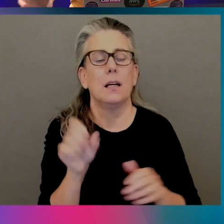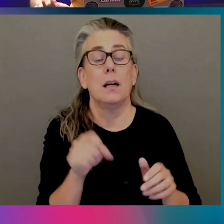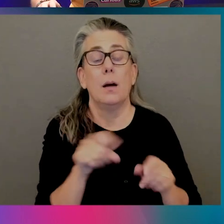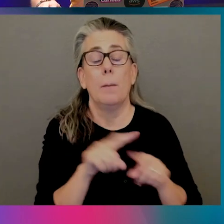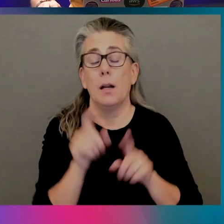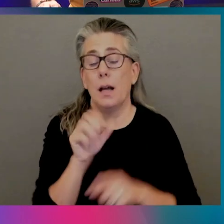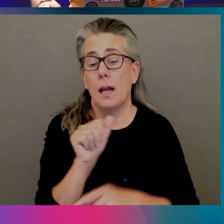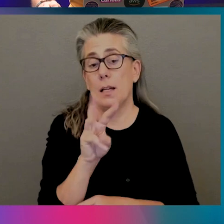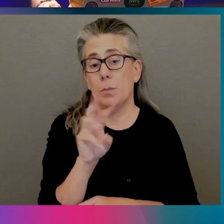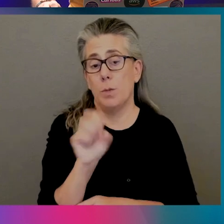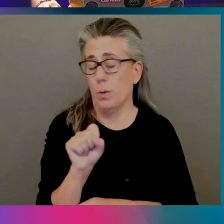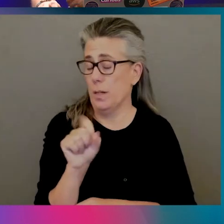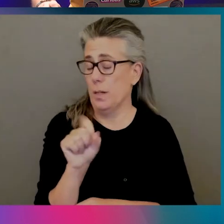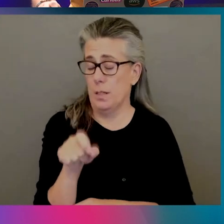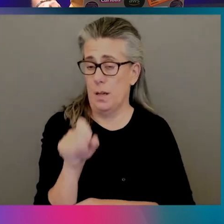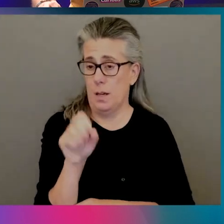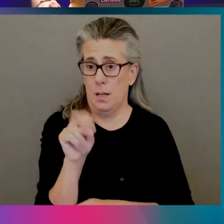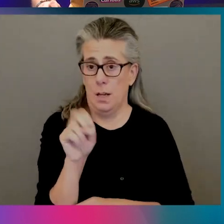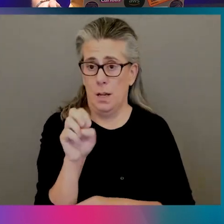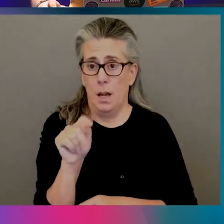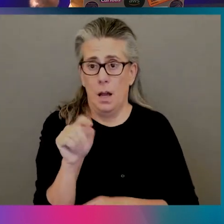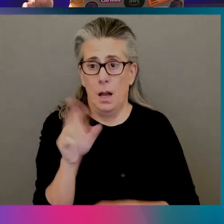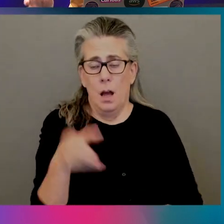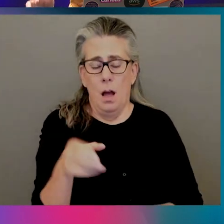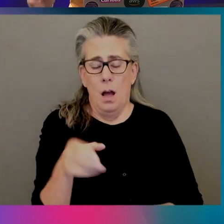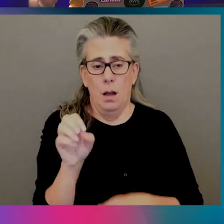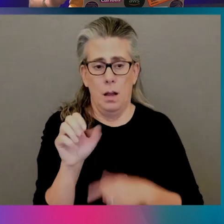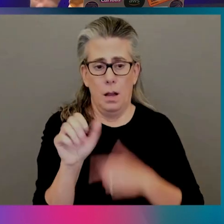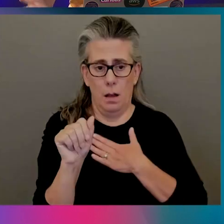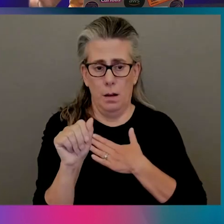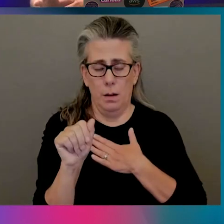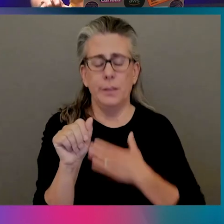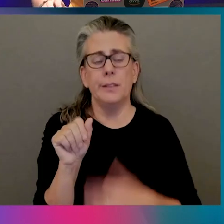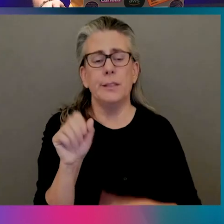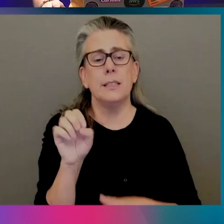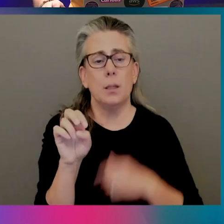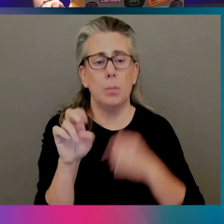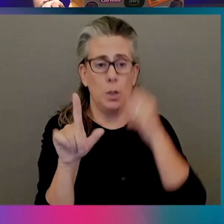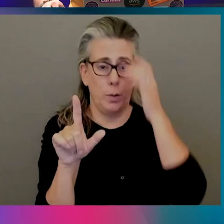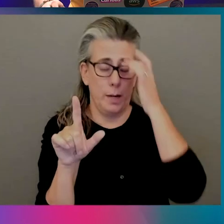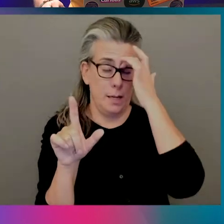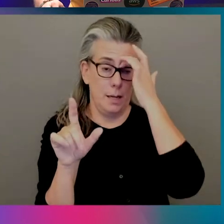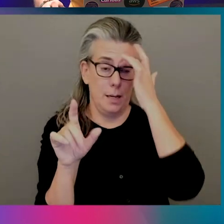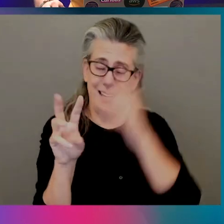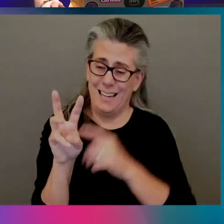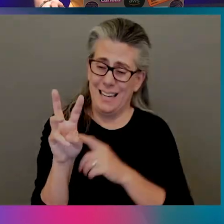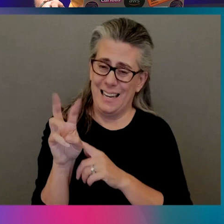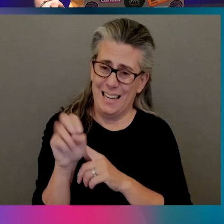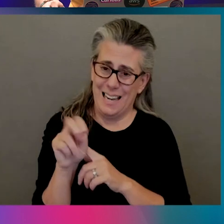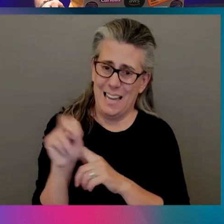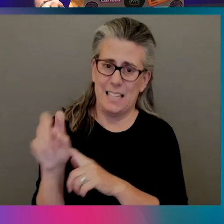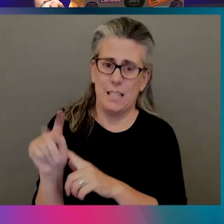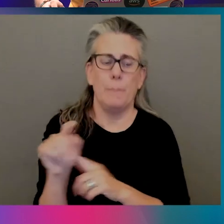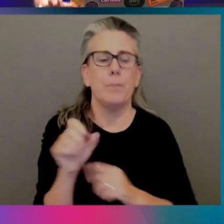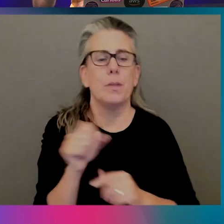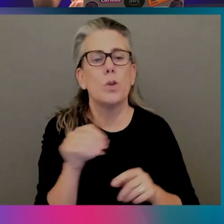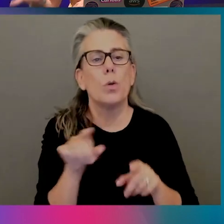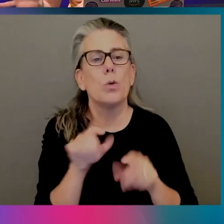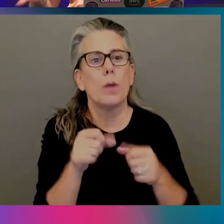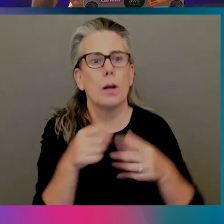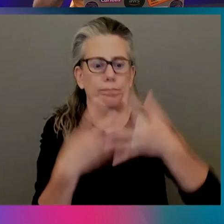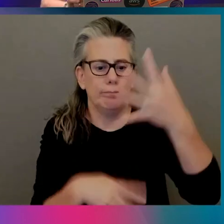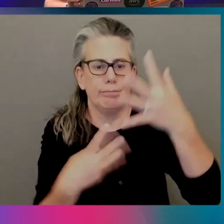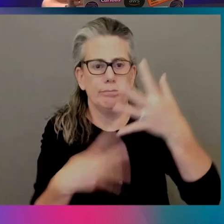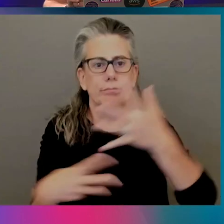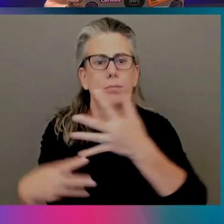github.com/aws/.net, .net. In there are all of our open source projects for the tools, SDKs, etc. So there's a whole bunch of things in here that you can find,